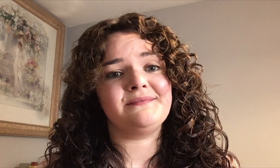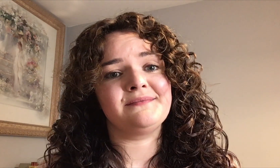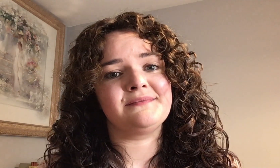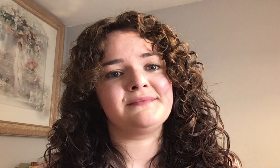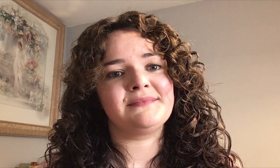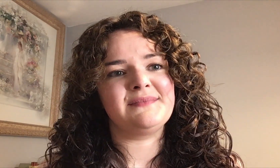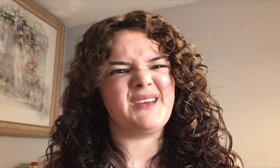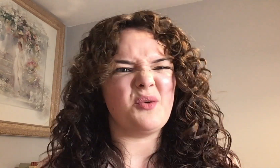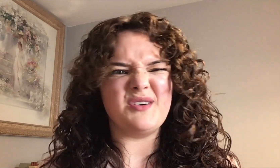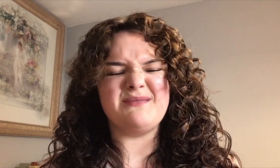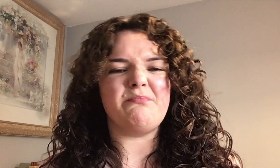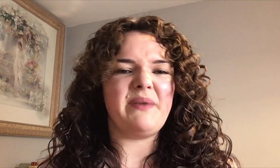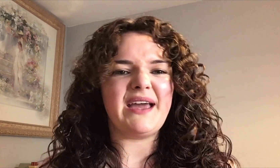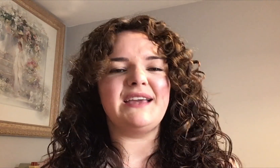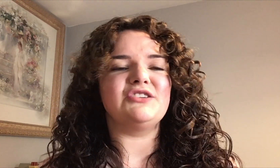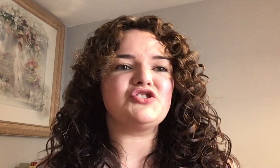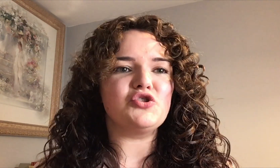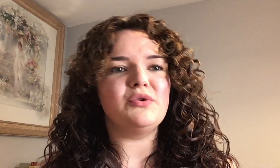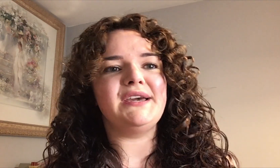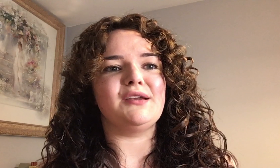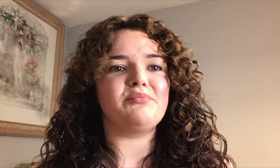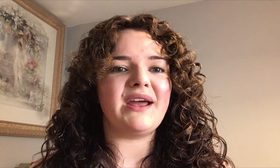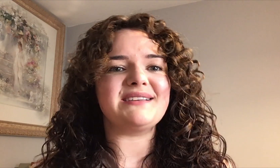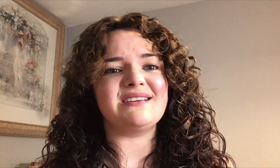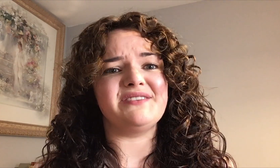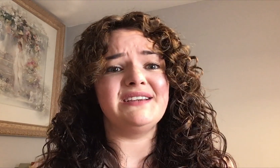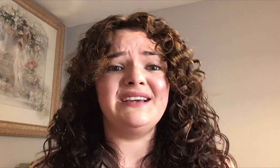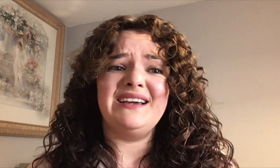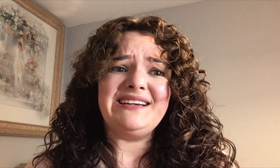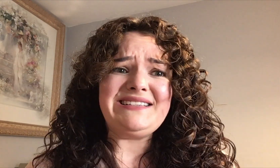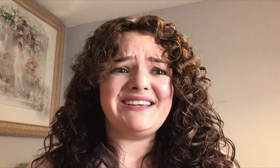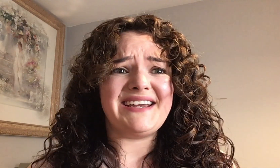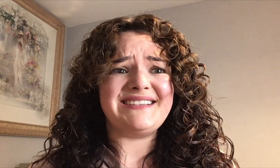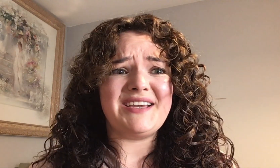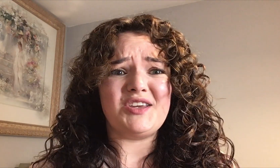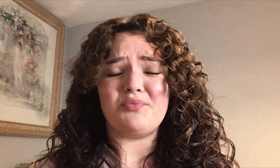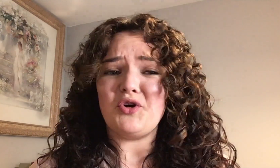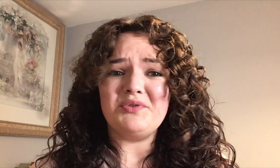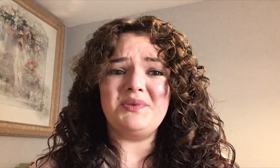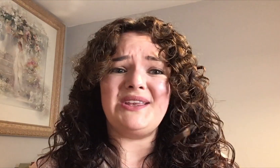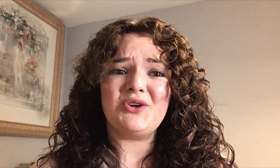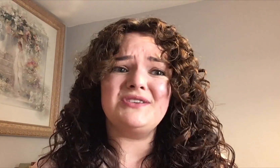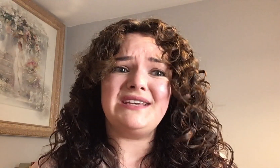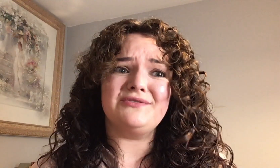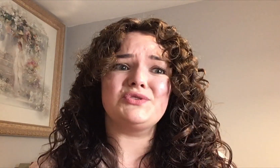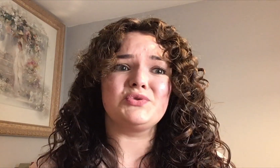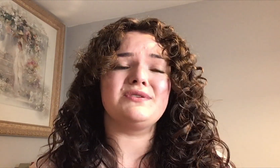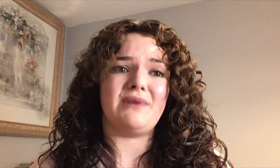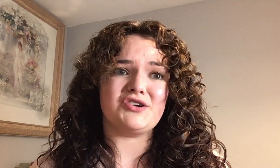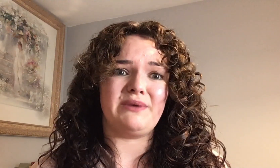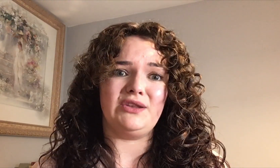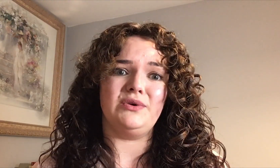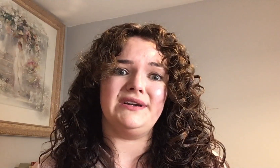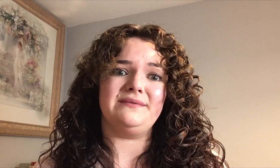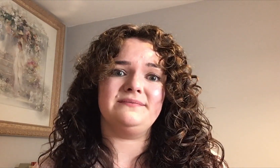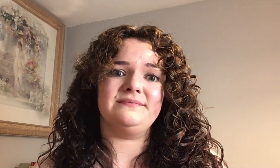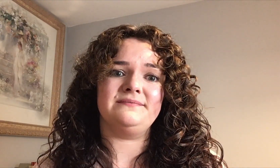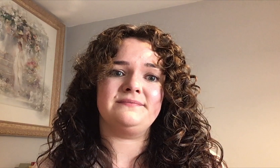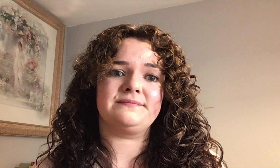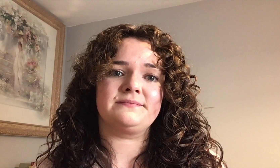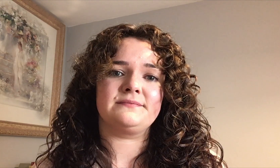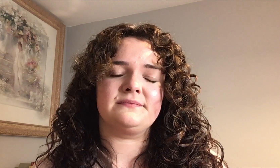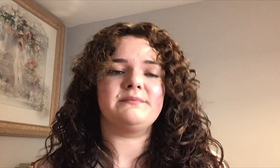day. It wasn't big and showy and impressive, and dare I say it, you probably couldn't even toast a marshmallow on